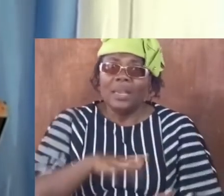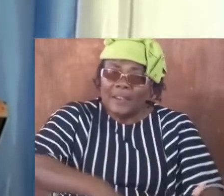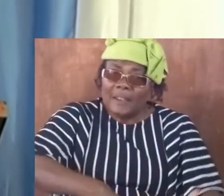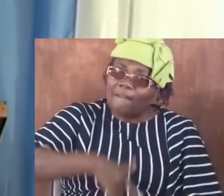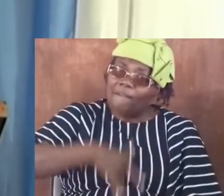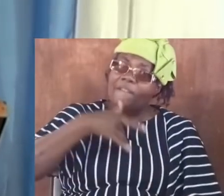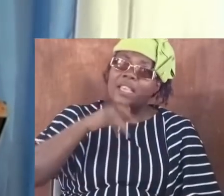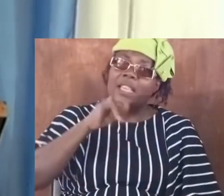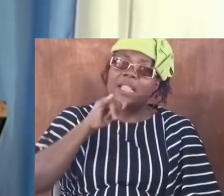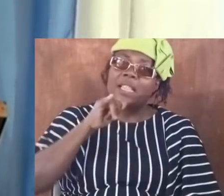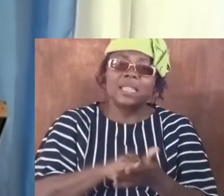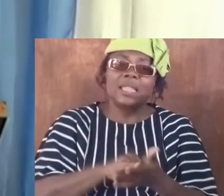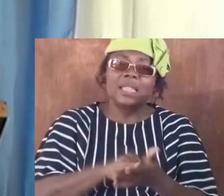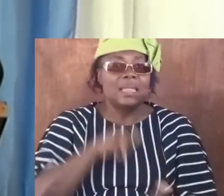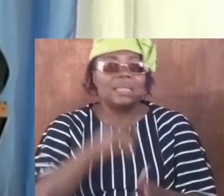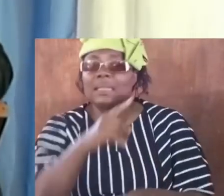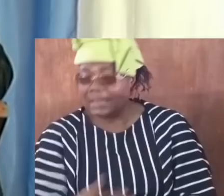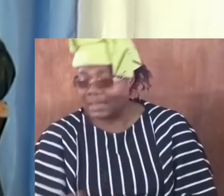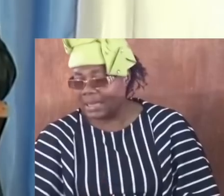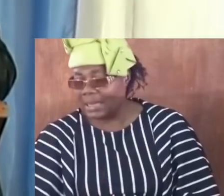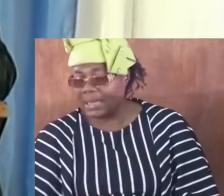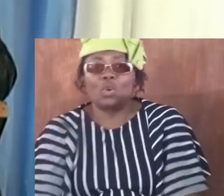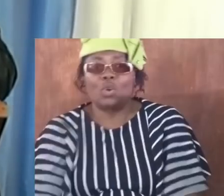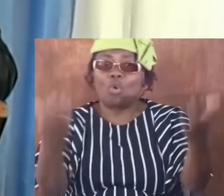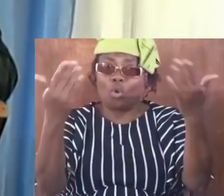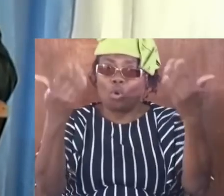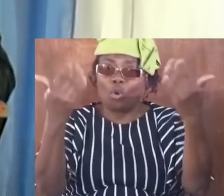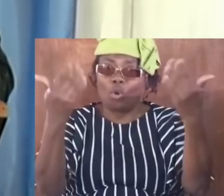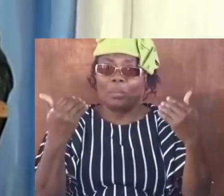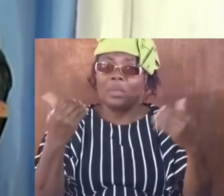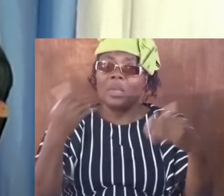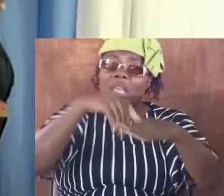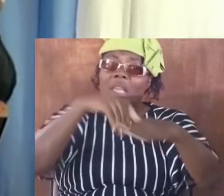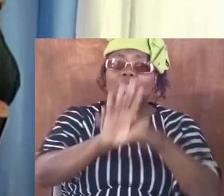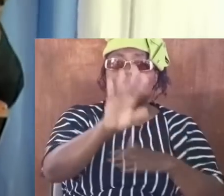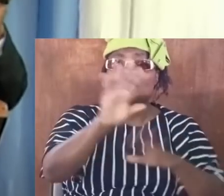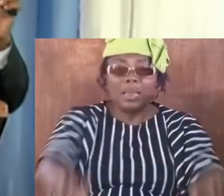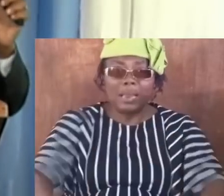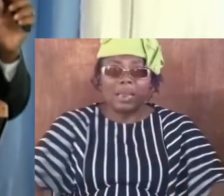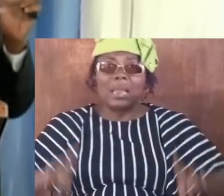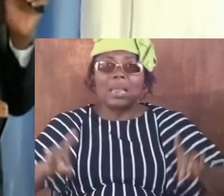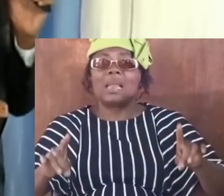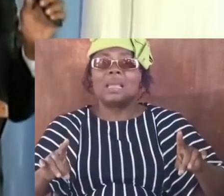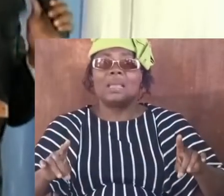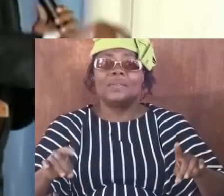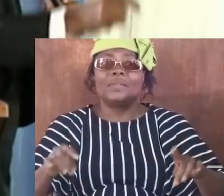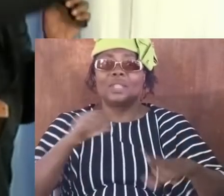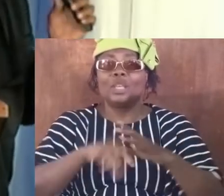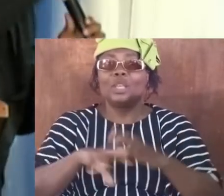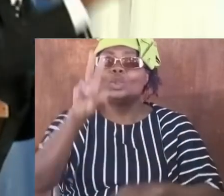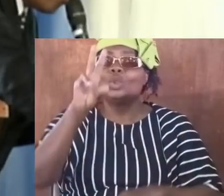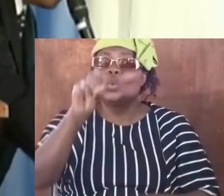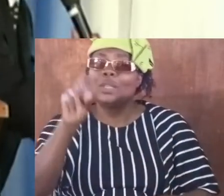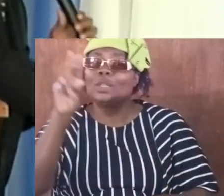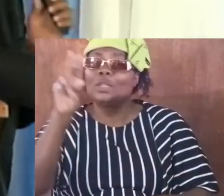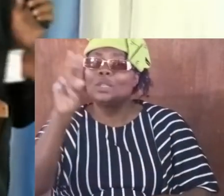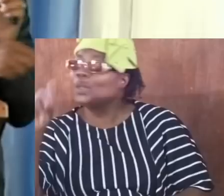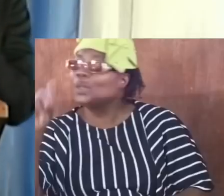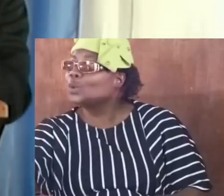thing is going to come into your life in